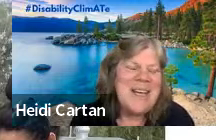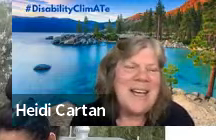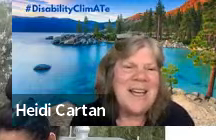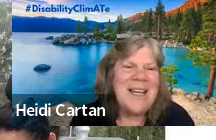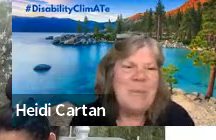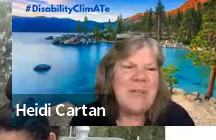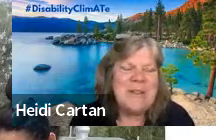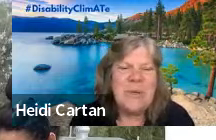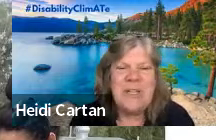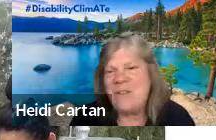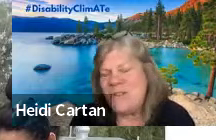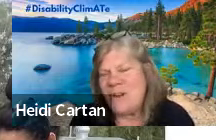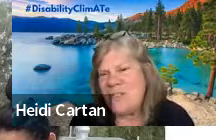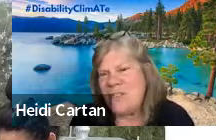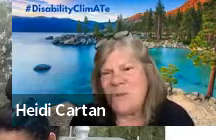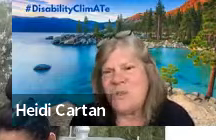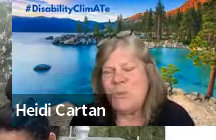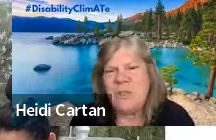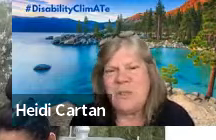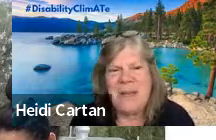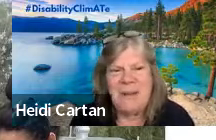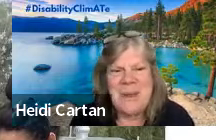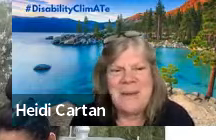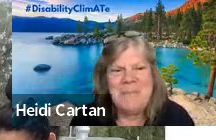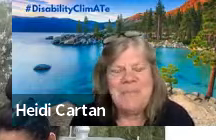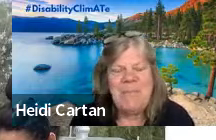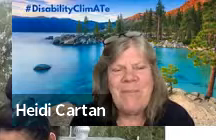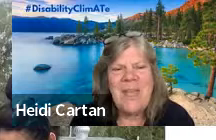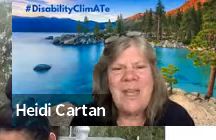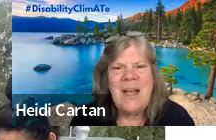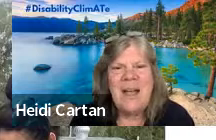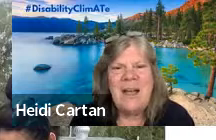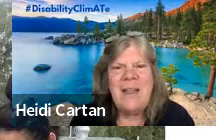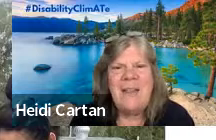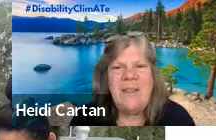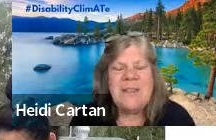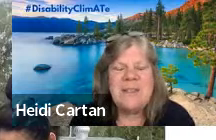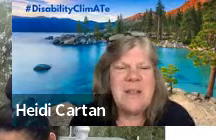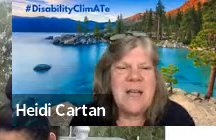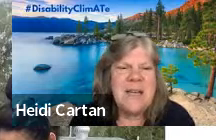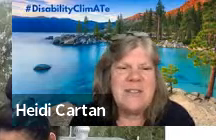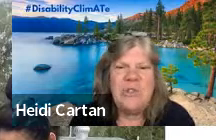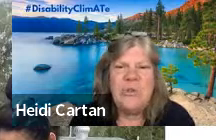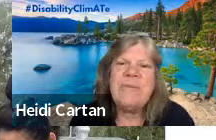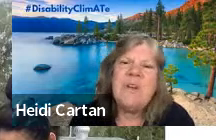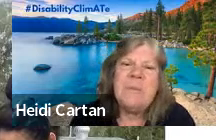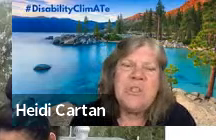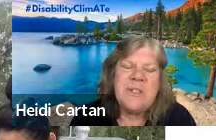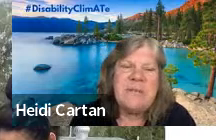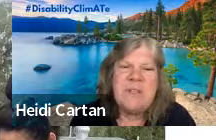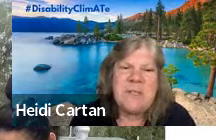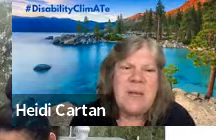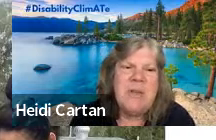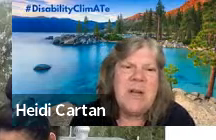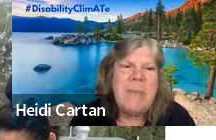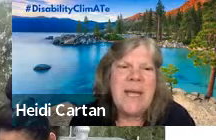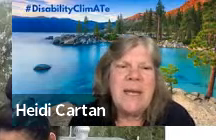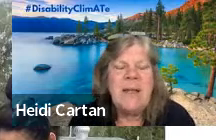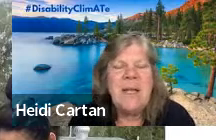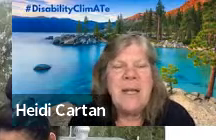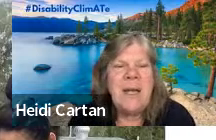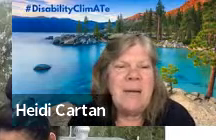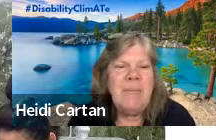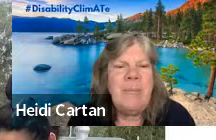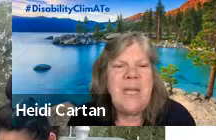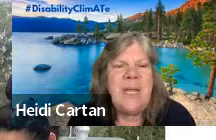reach. And when someone else is harvesting, we just push them out of the way. This slide has two different images of the same young